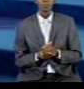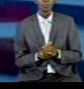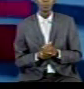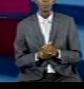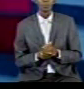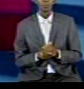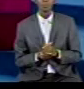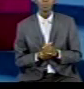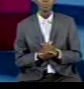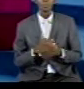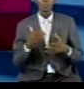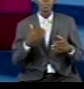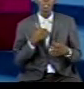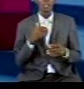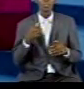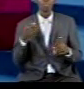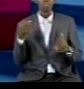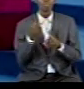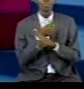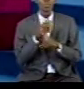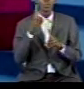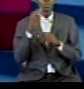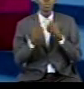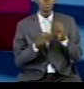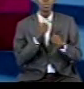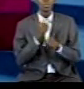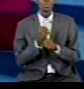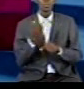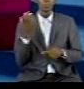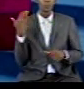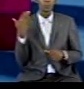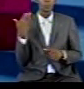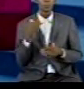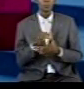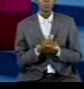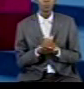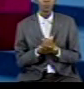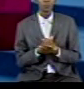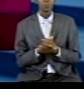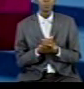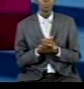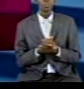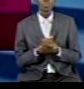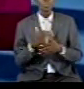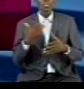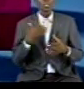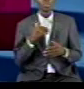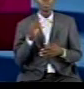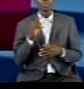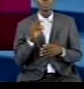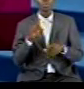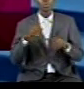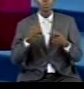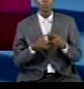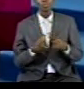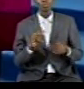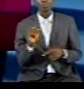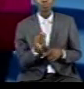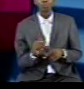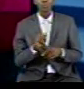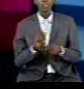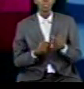ago, with urinary incontinence, frequent passing of urine, and is here to share